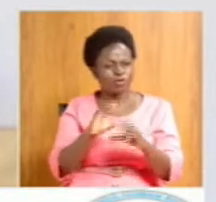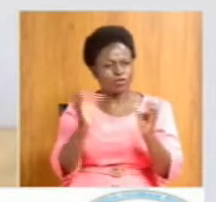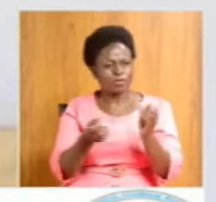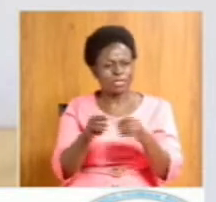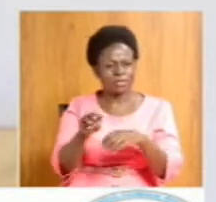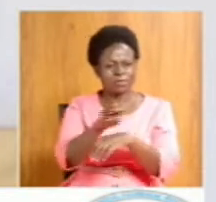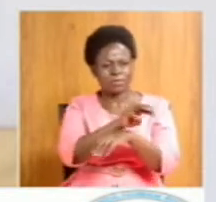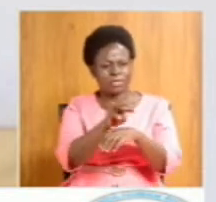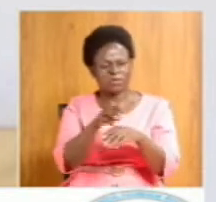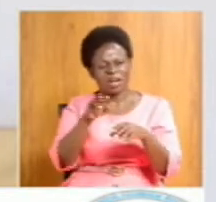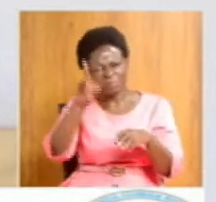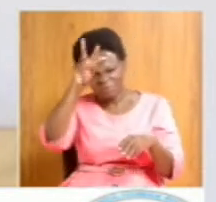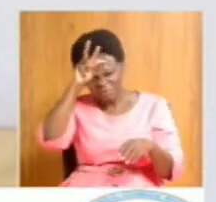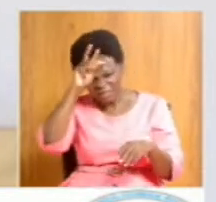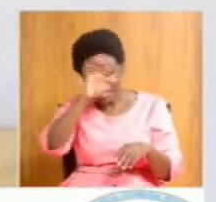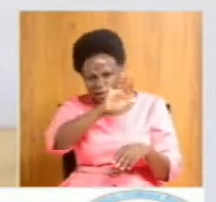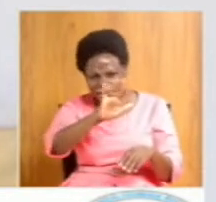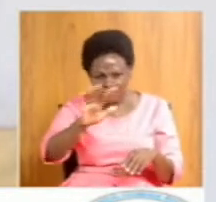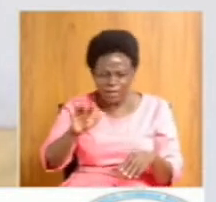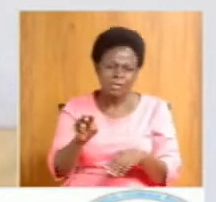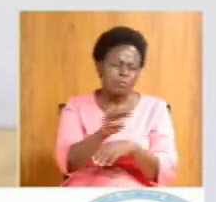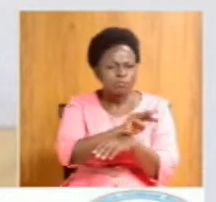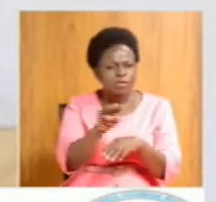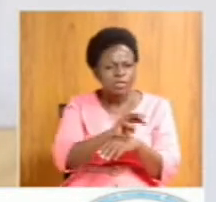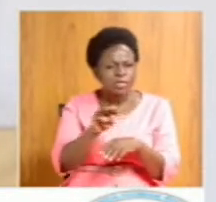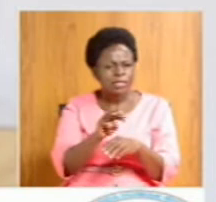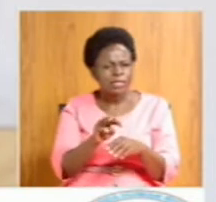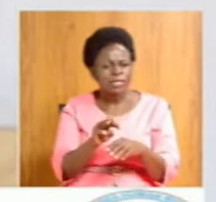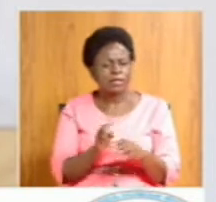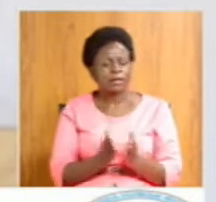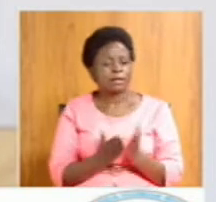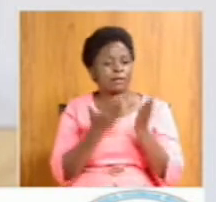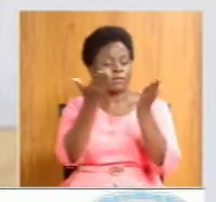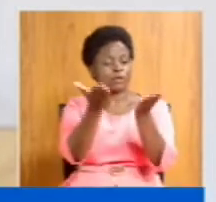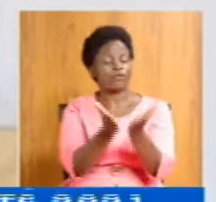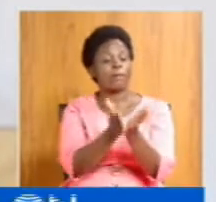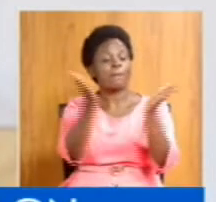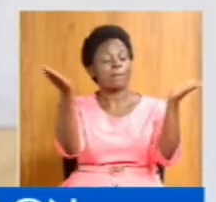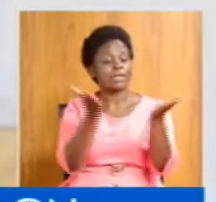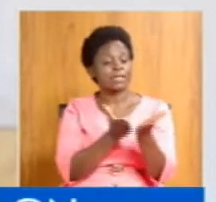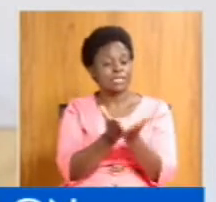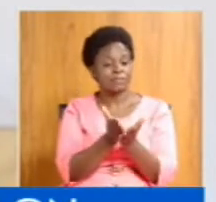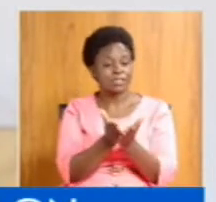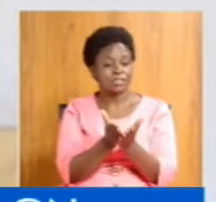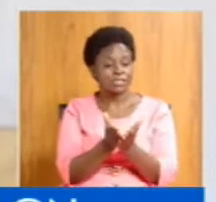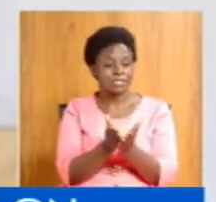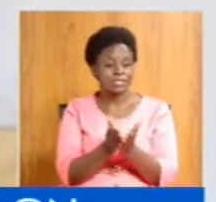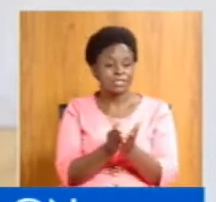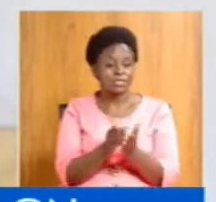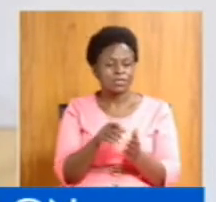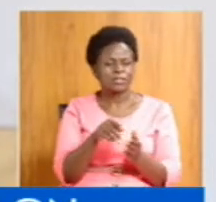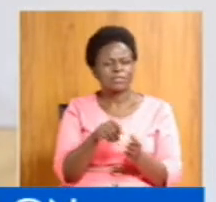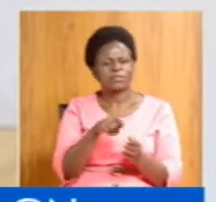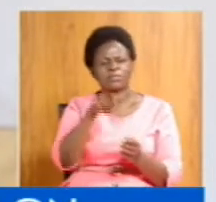are based in rural communities in their villages monitoring the delivery of public services, you got here to